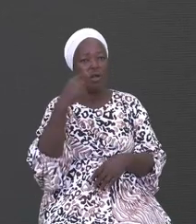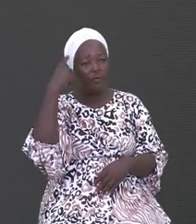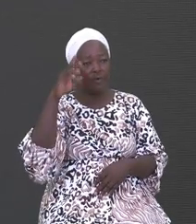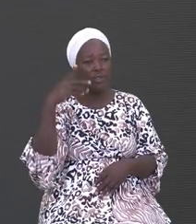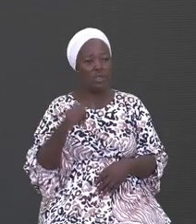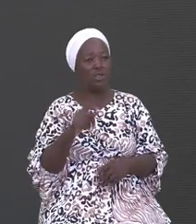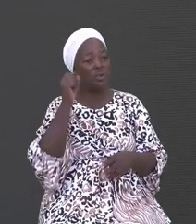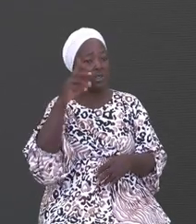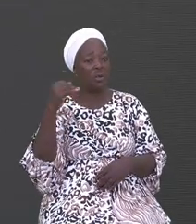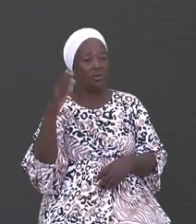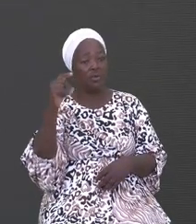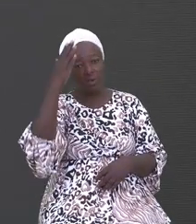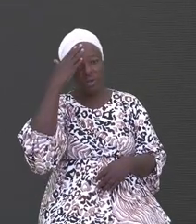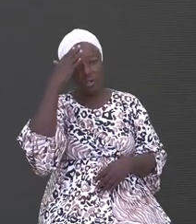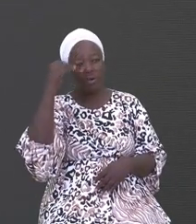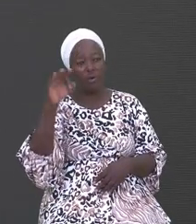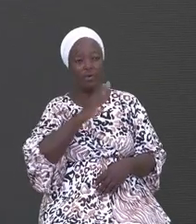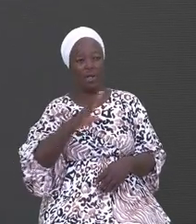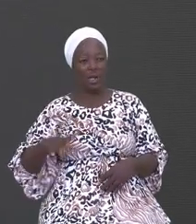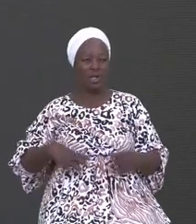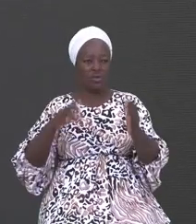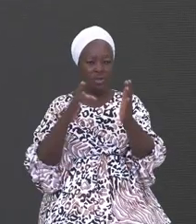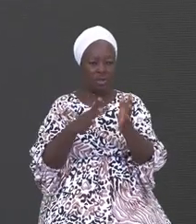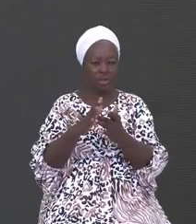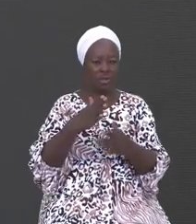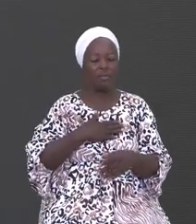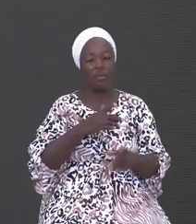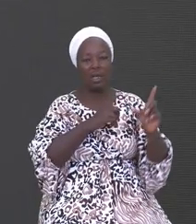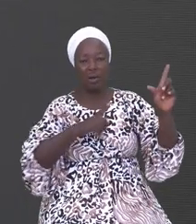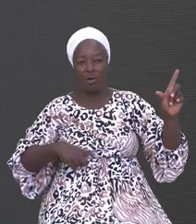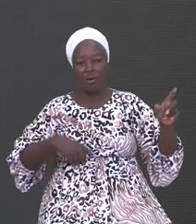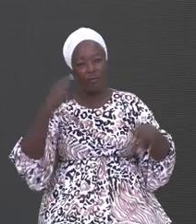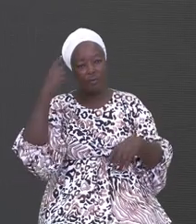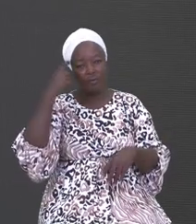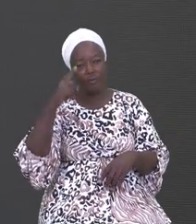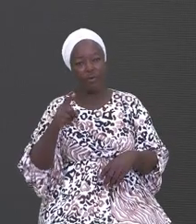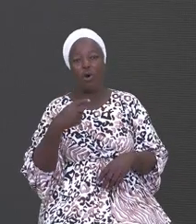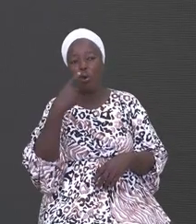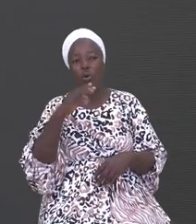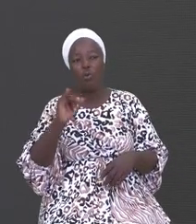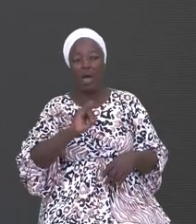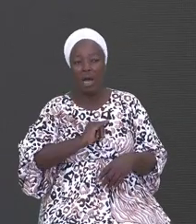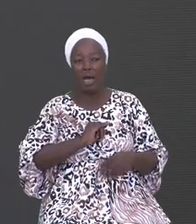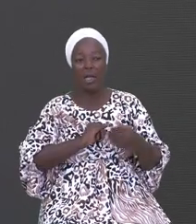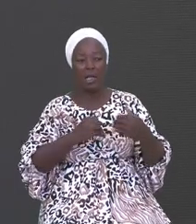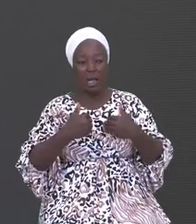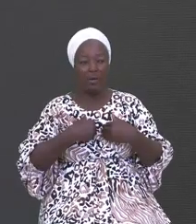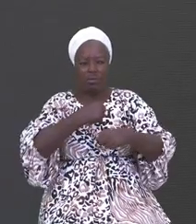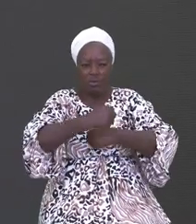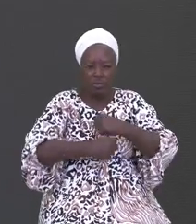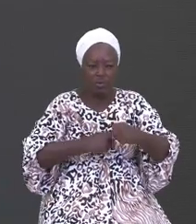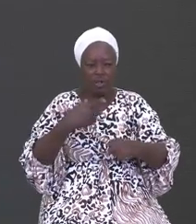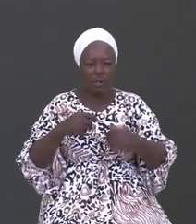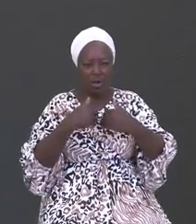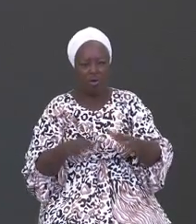of Christ Jesus my Lord, for whom I have suffered the loss of all things, and